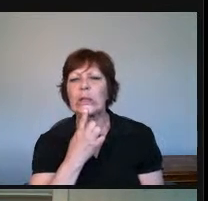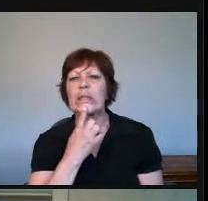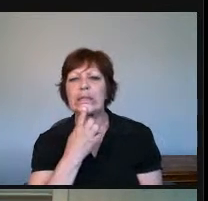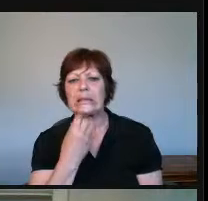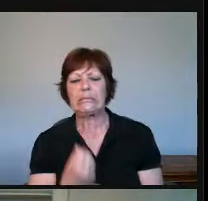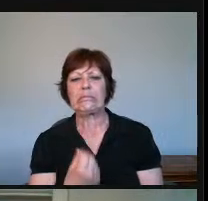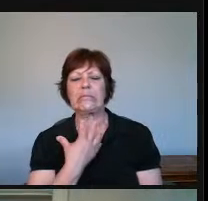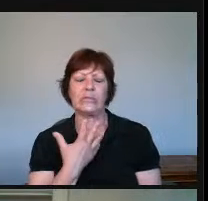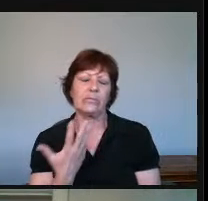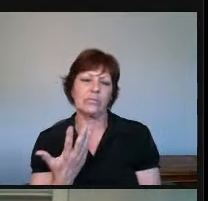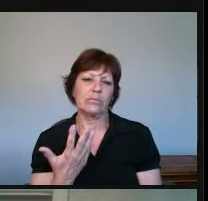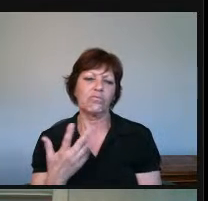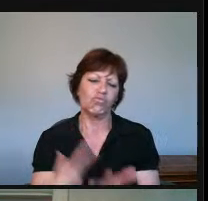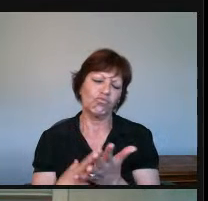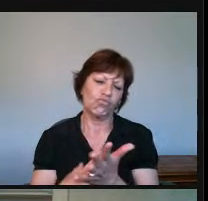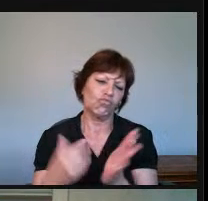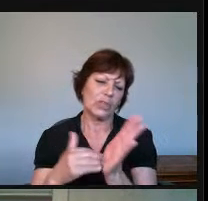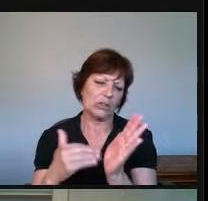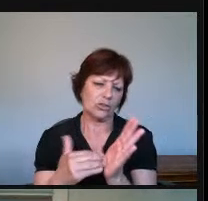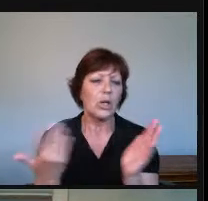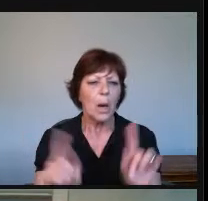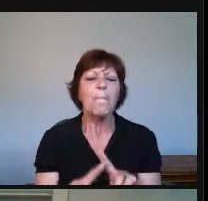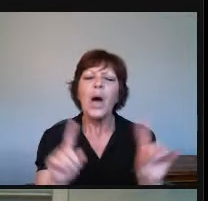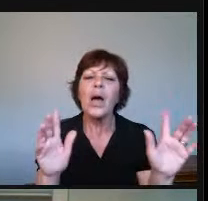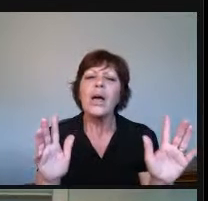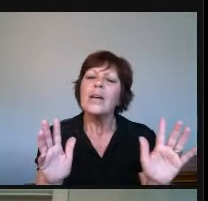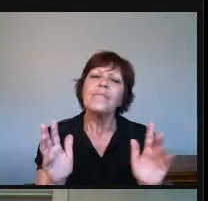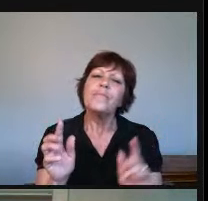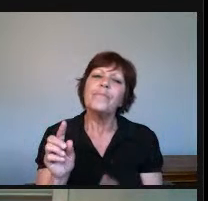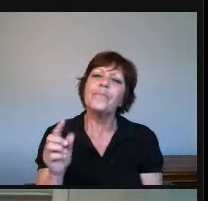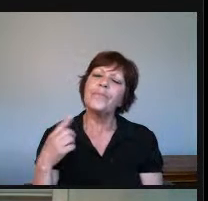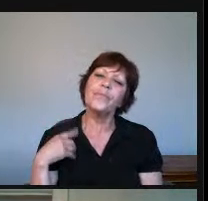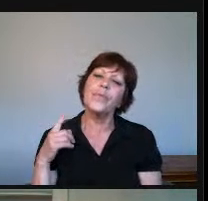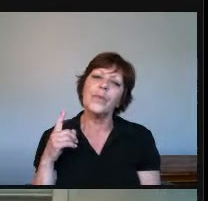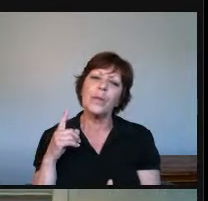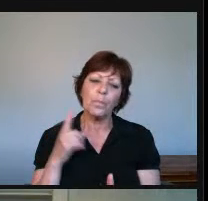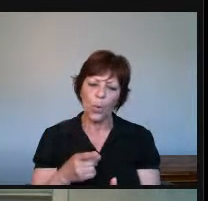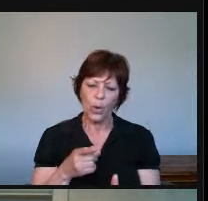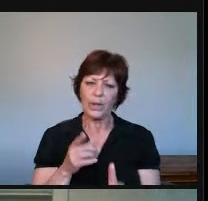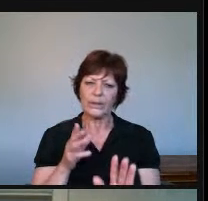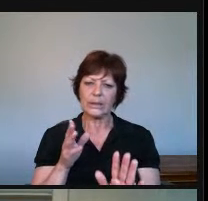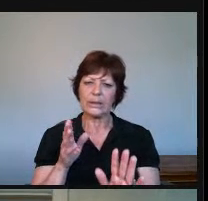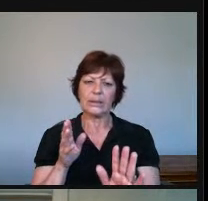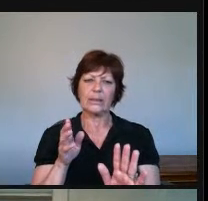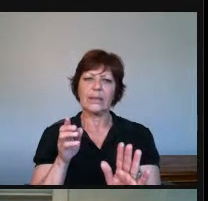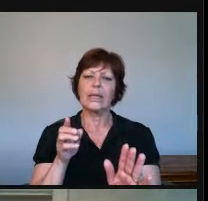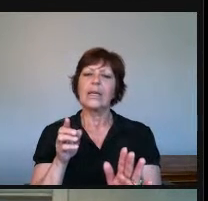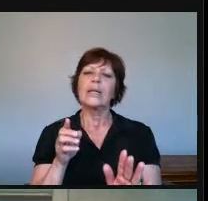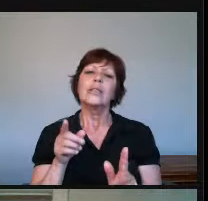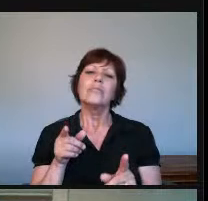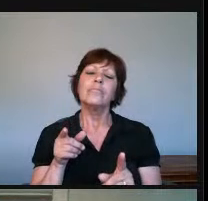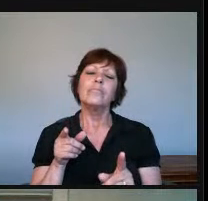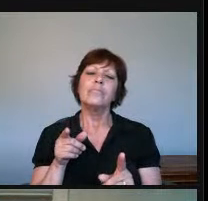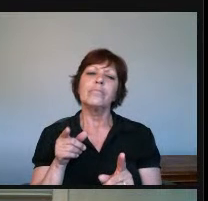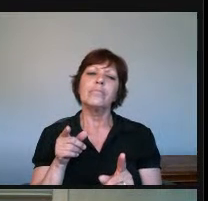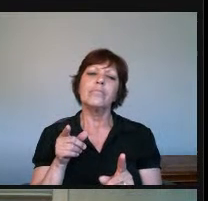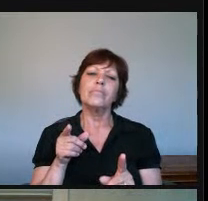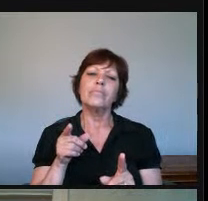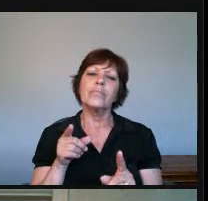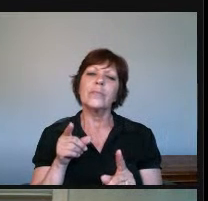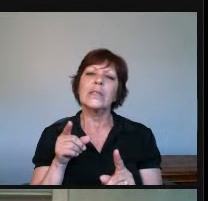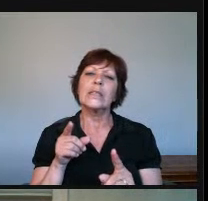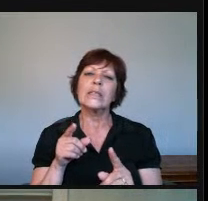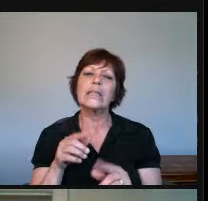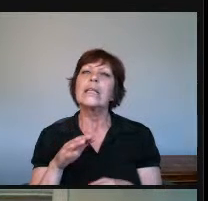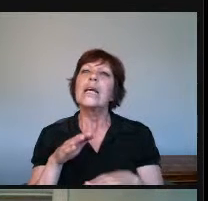with their physician. Probably should not get the vaccine, but decision not to get the vaccine based upon risks, based upon